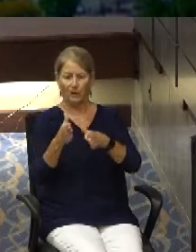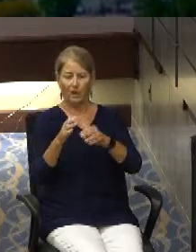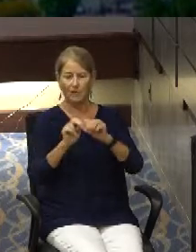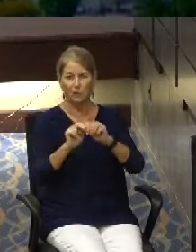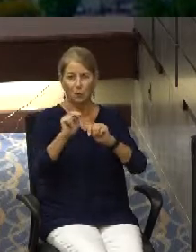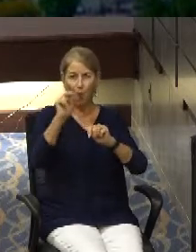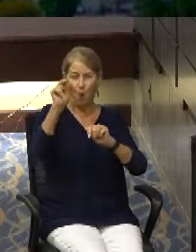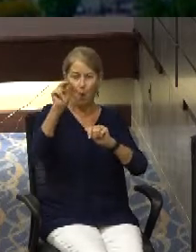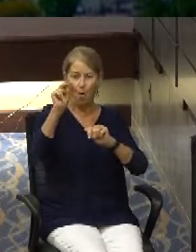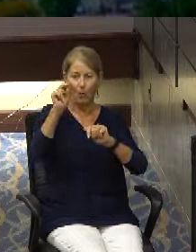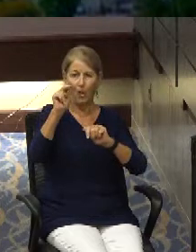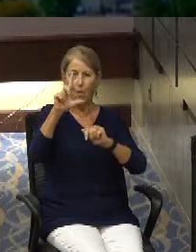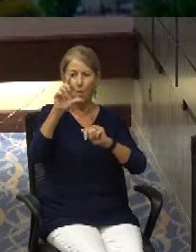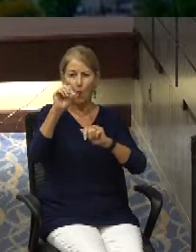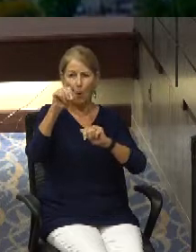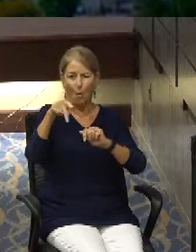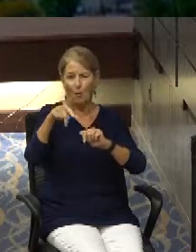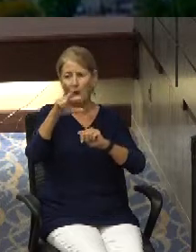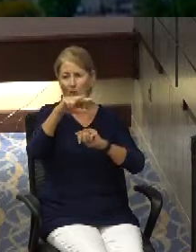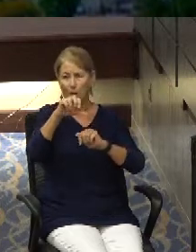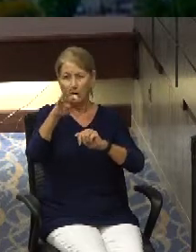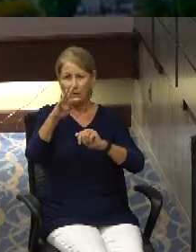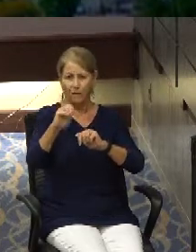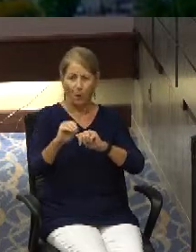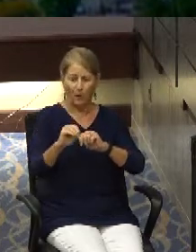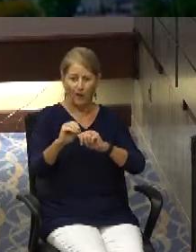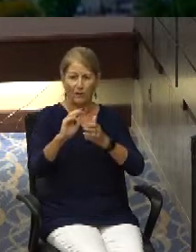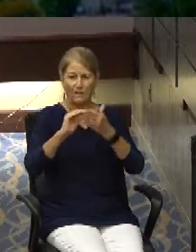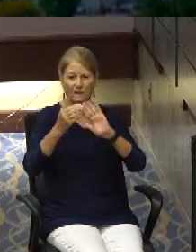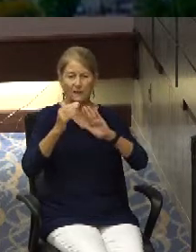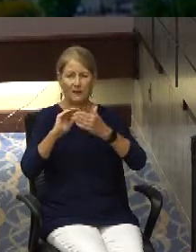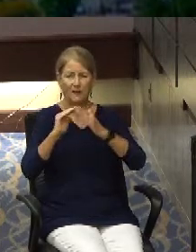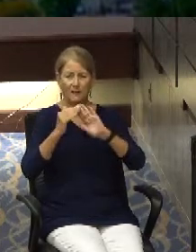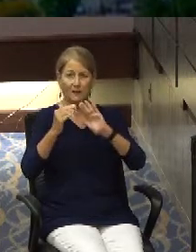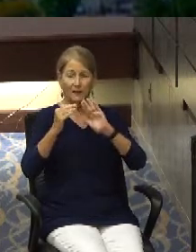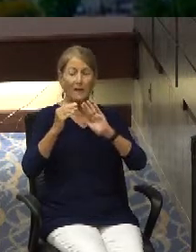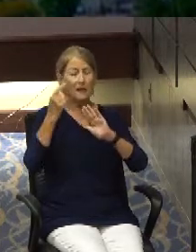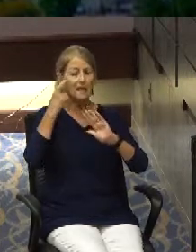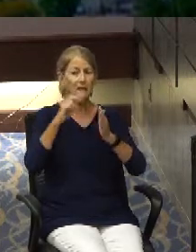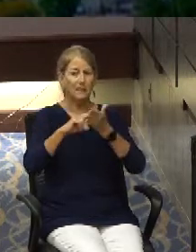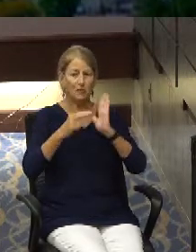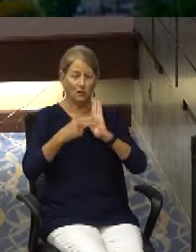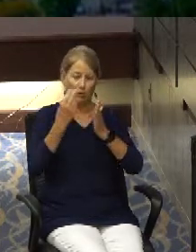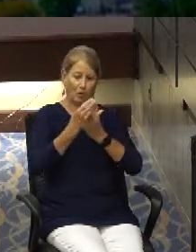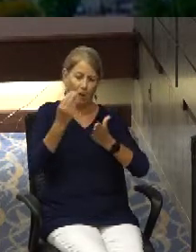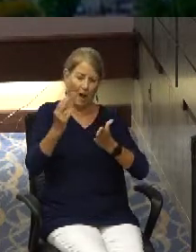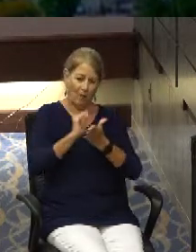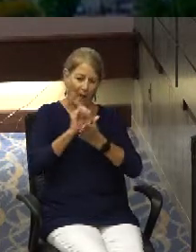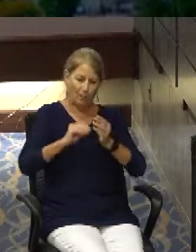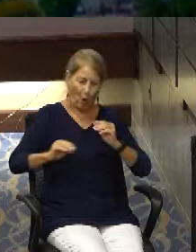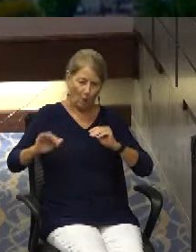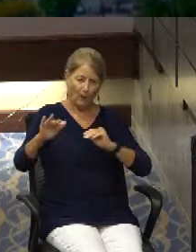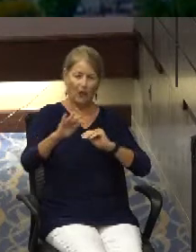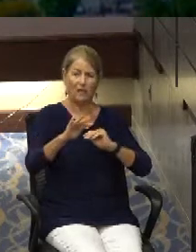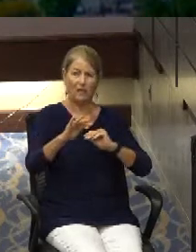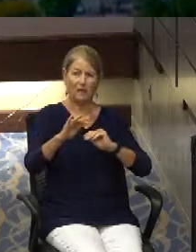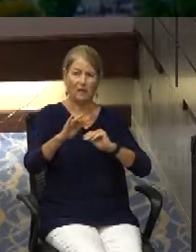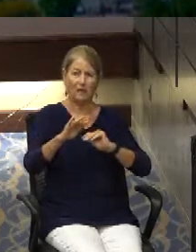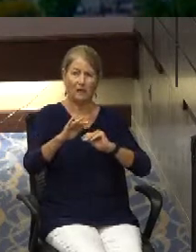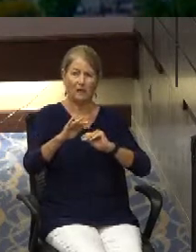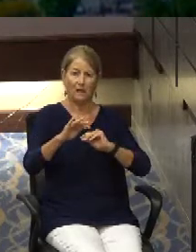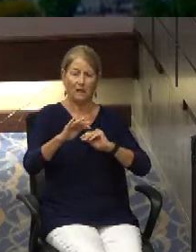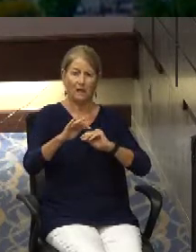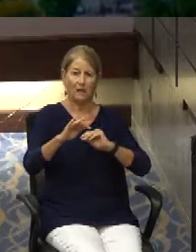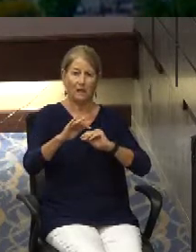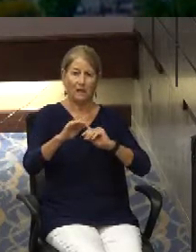of Loop 340. The city's intentions are to purchase this property in furtherance